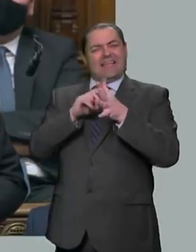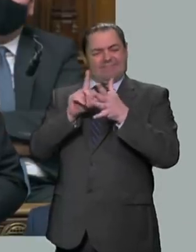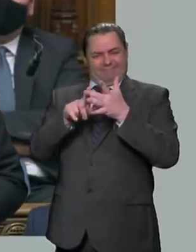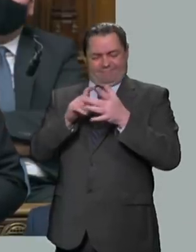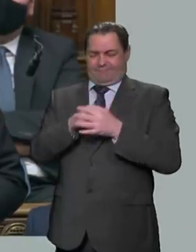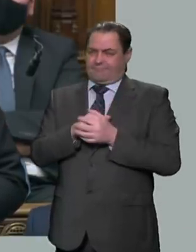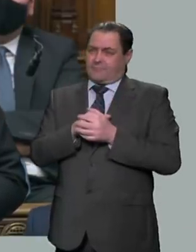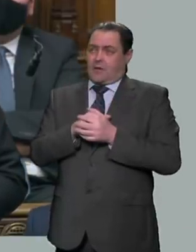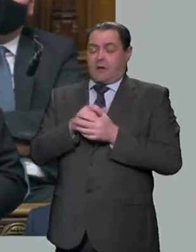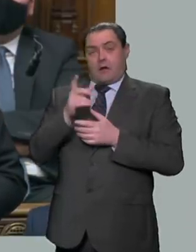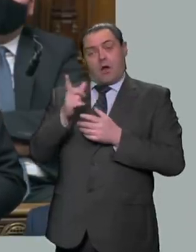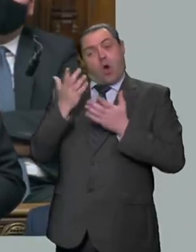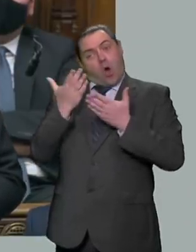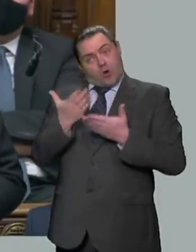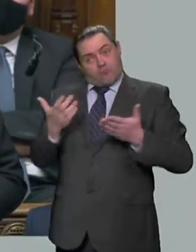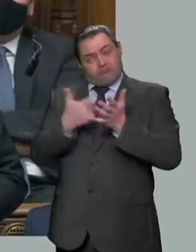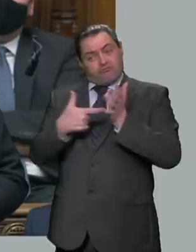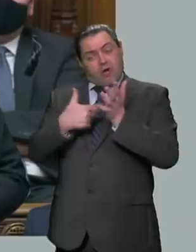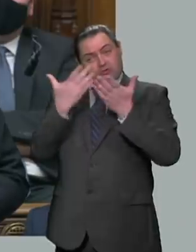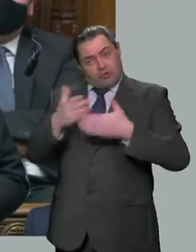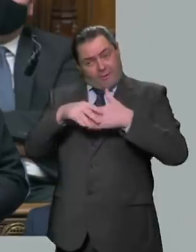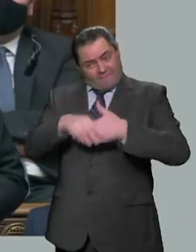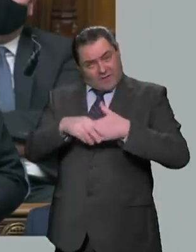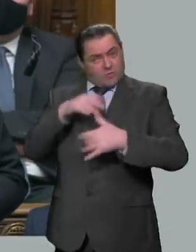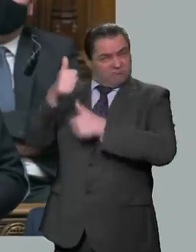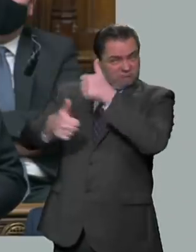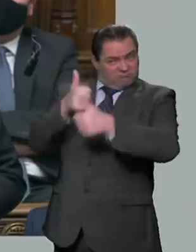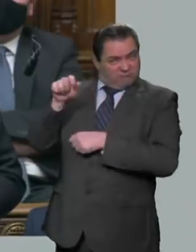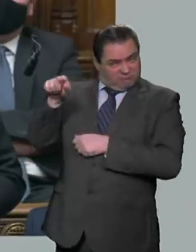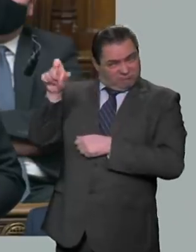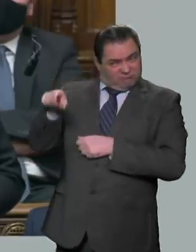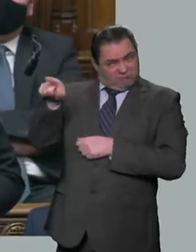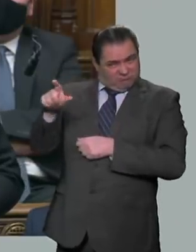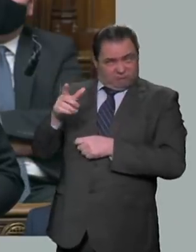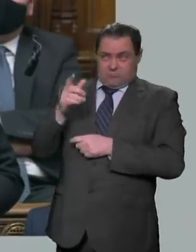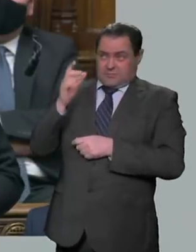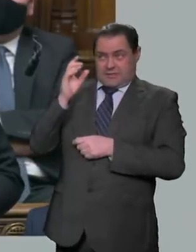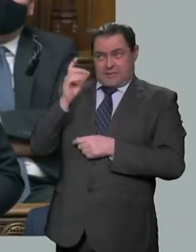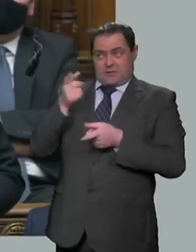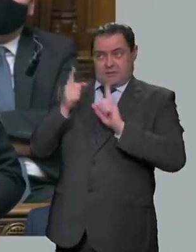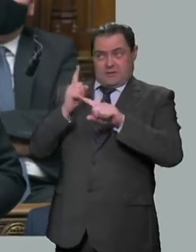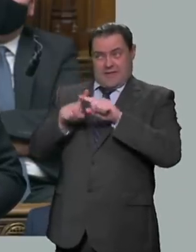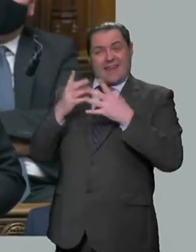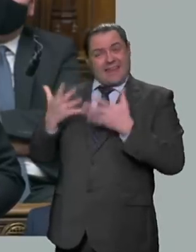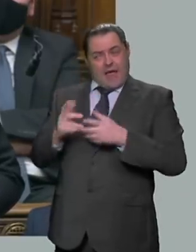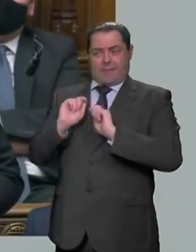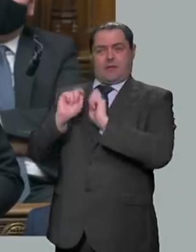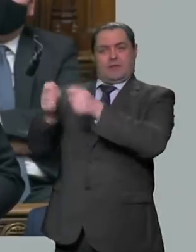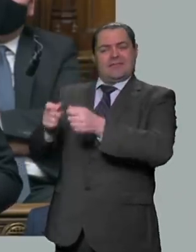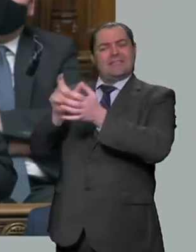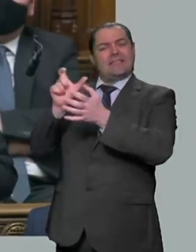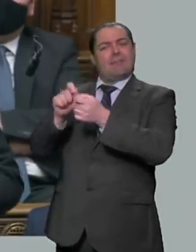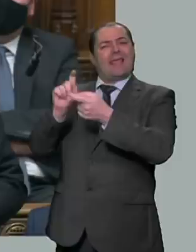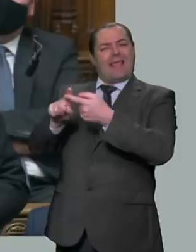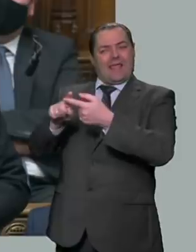Will my right honourable friend join me in congratulating Mr. Adetosoye upon his appointment as a Commander of the British Empire in the New Year's Honours